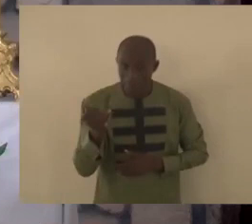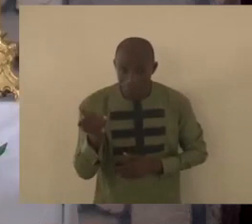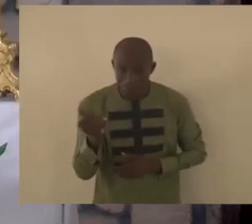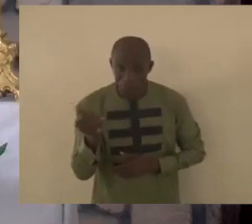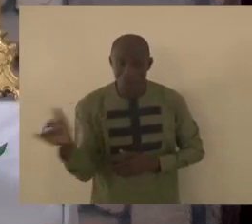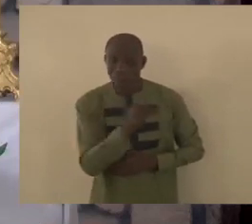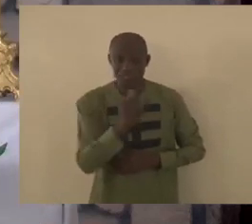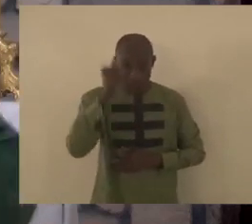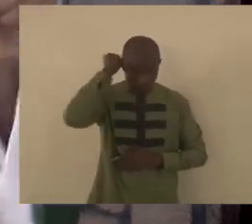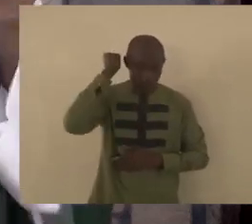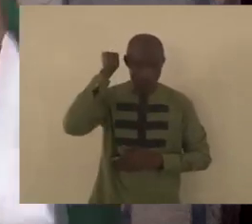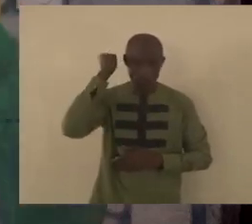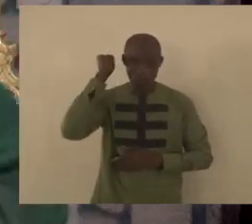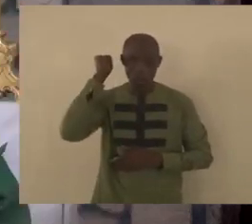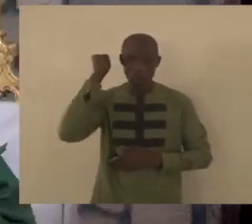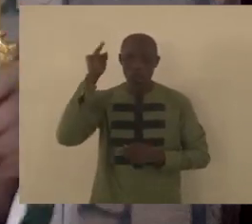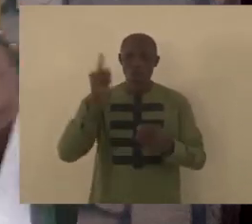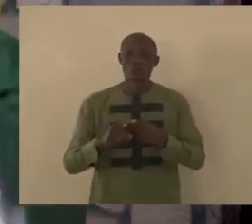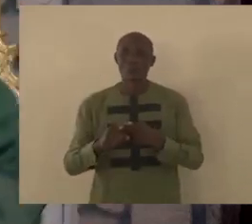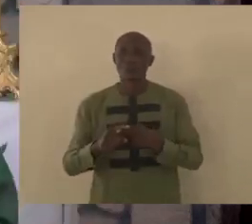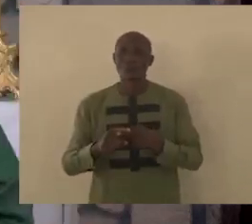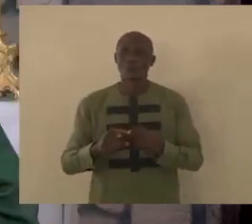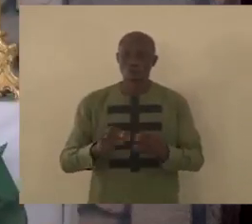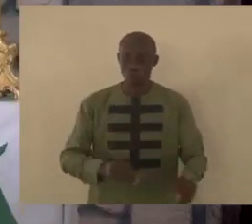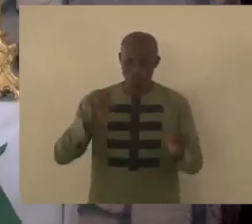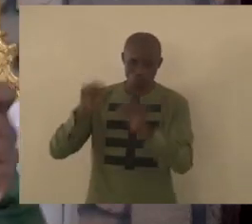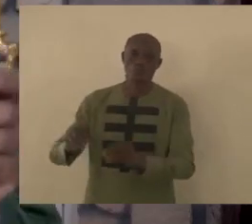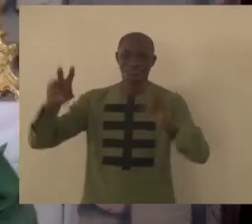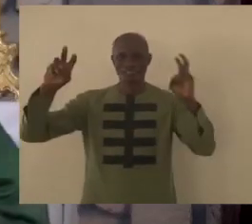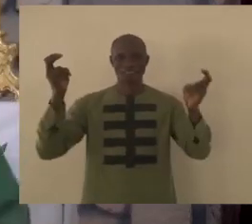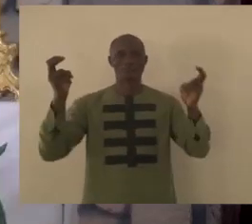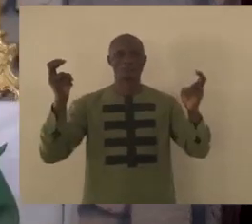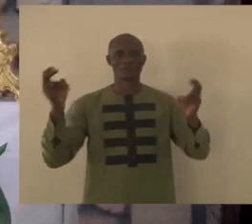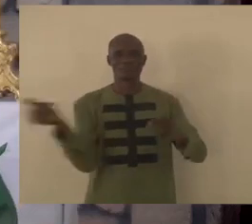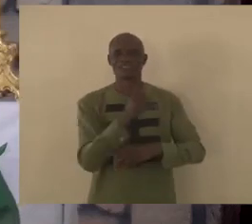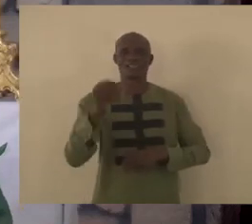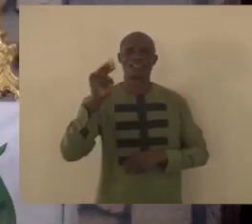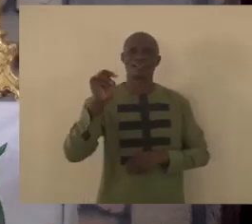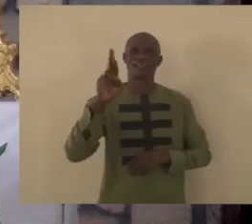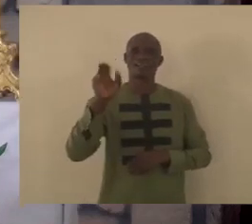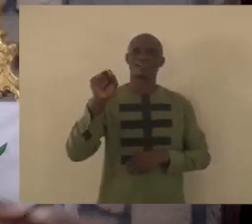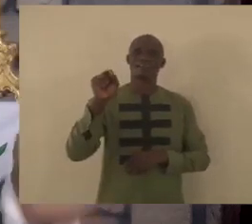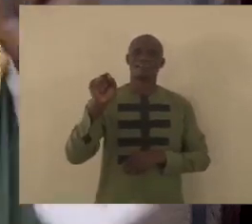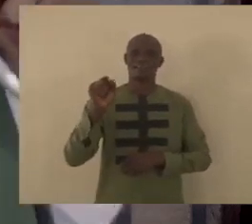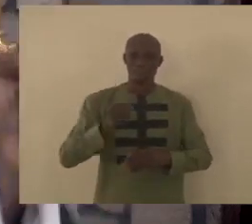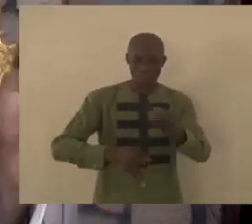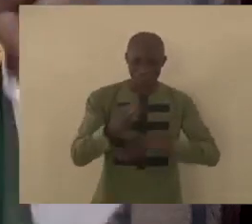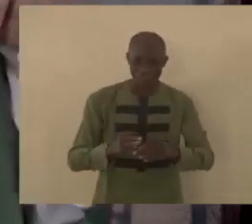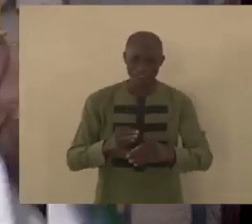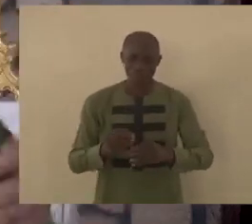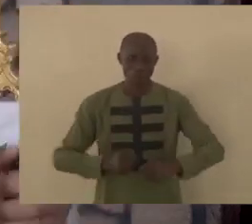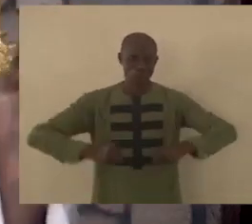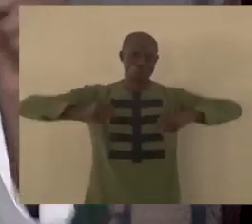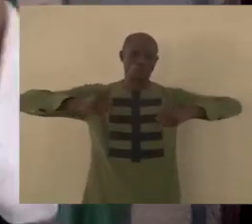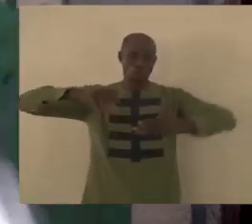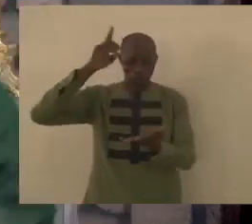why? They refused to include the titles. They only said Mrs. instead of Chief